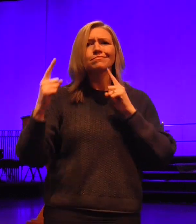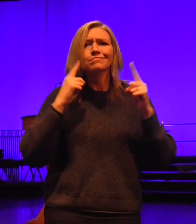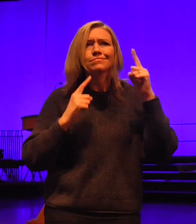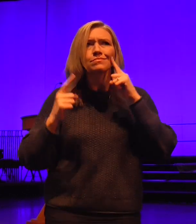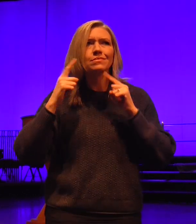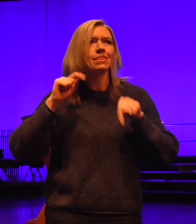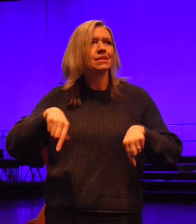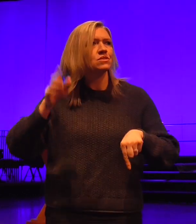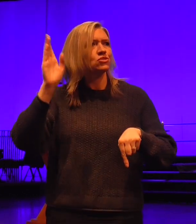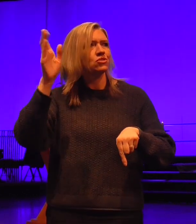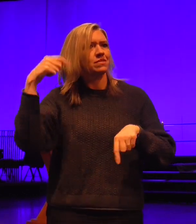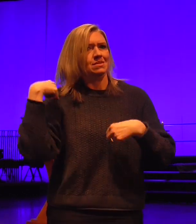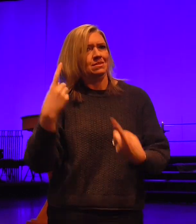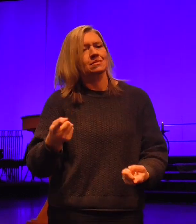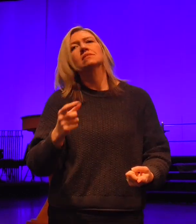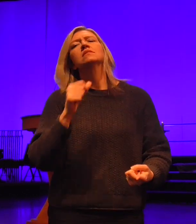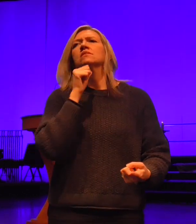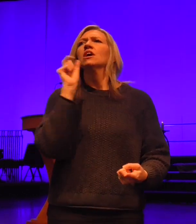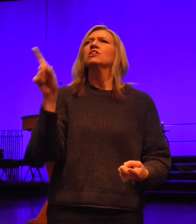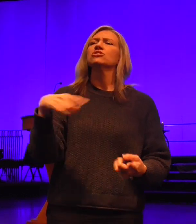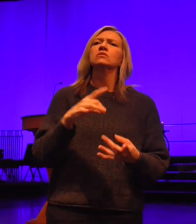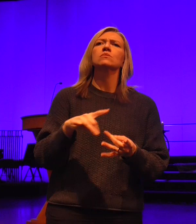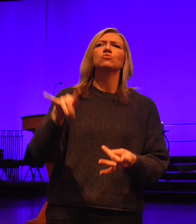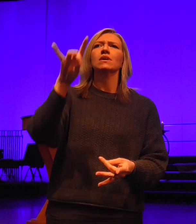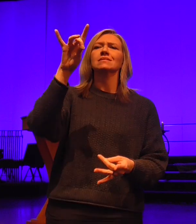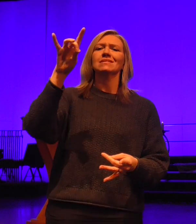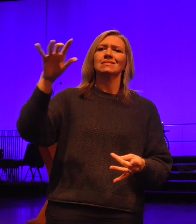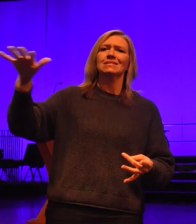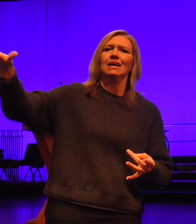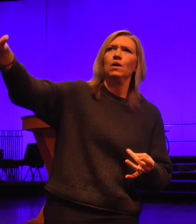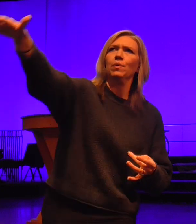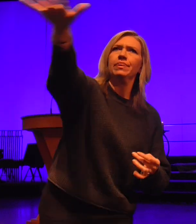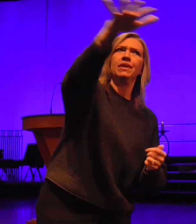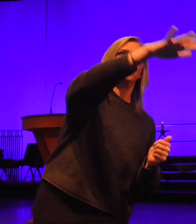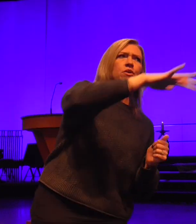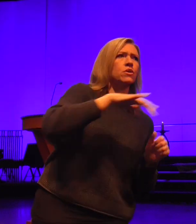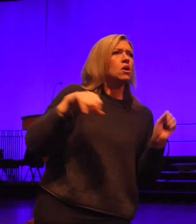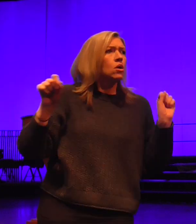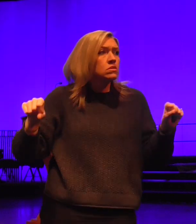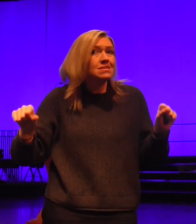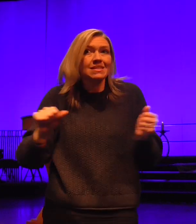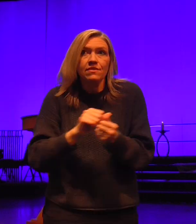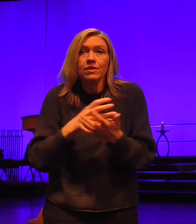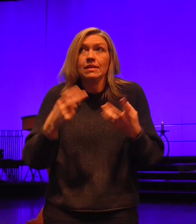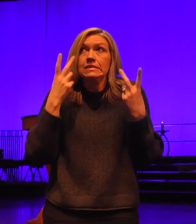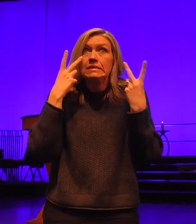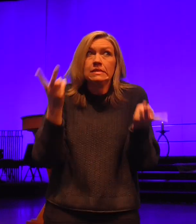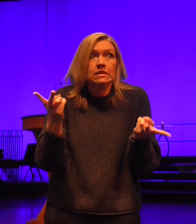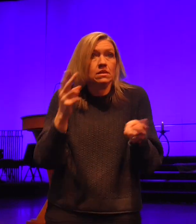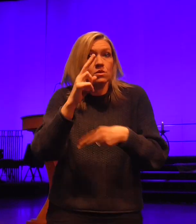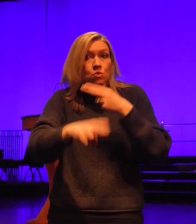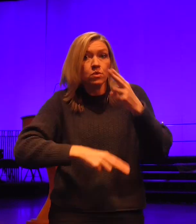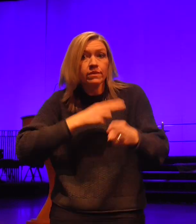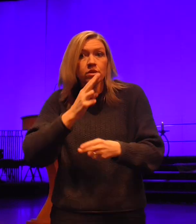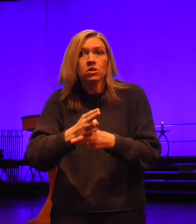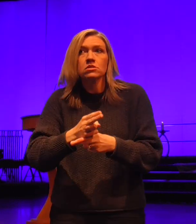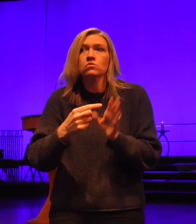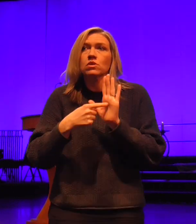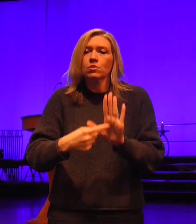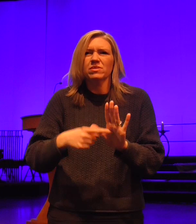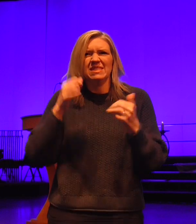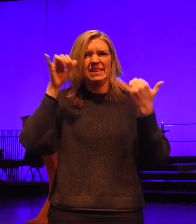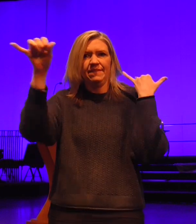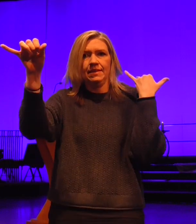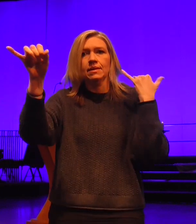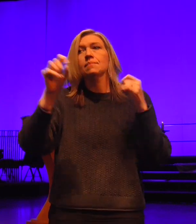is not just a presence that's out there. Yes, everything we see in the universe represents the infinite, but